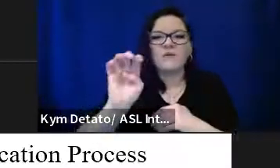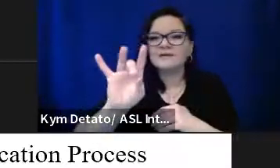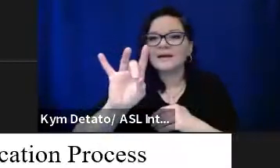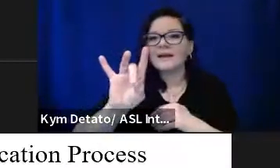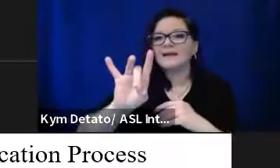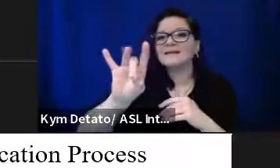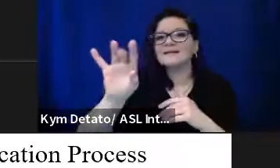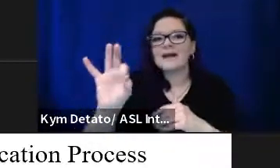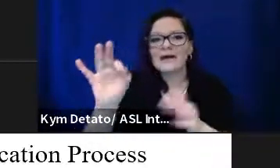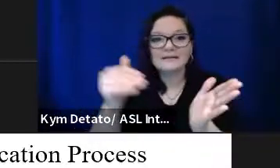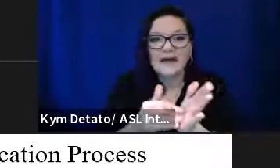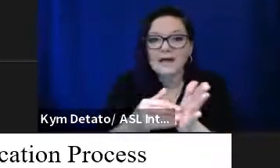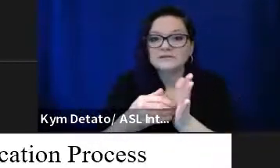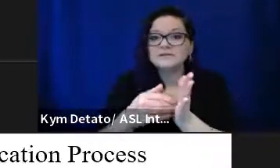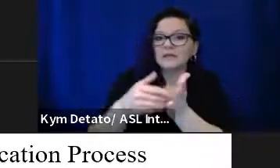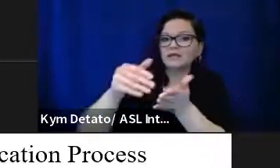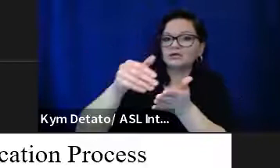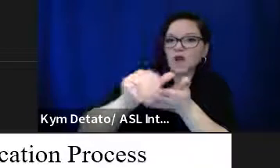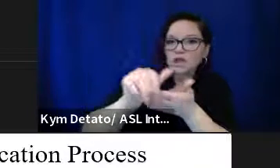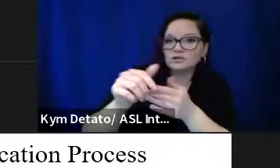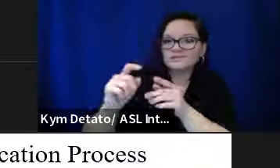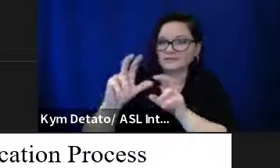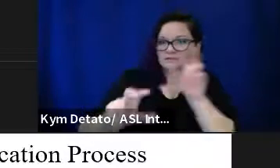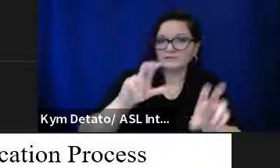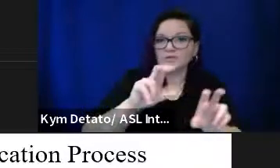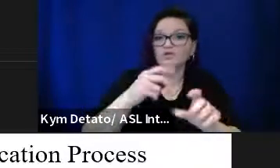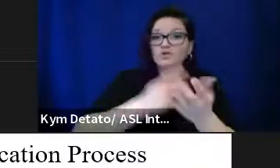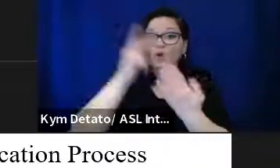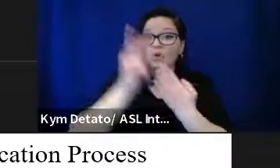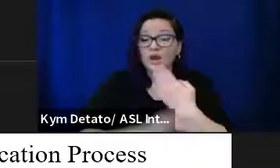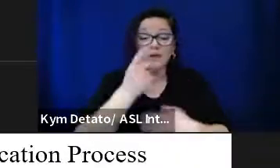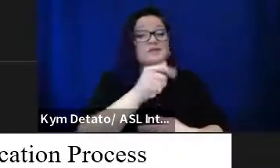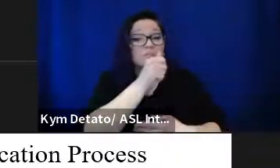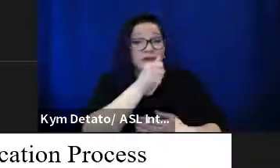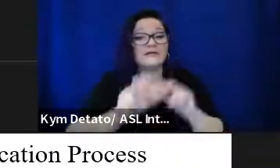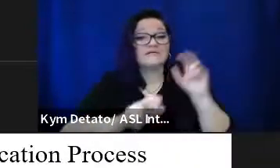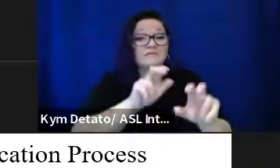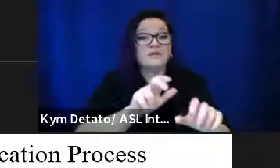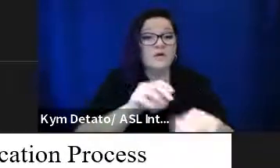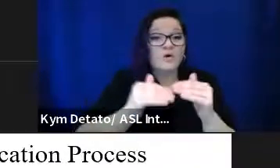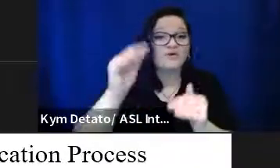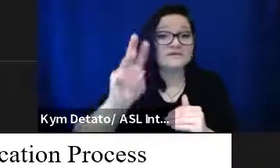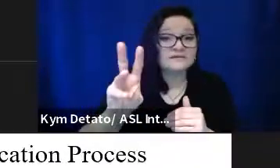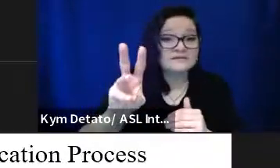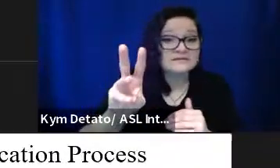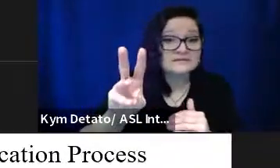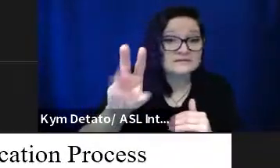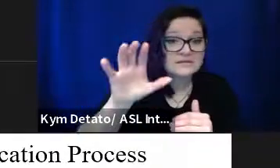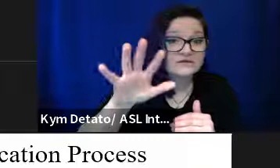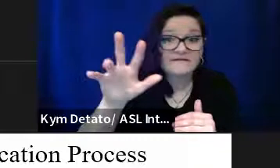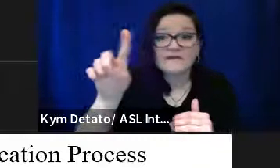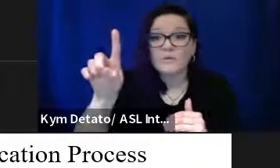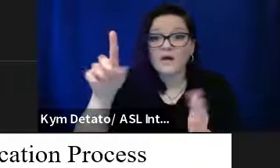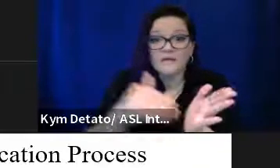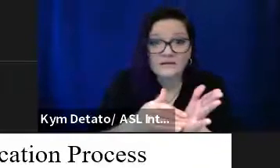$489,000 grant dollars have been invested in this program. And that's a private investment of over $651,000 and a total investment